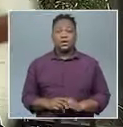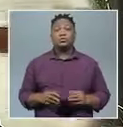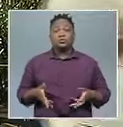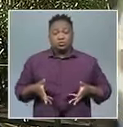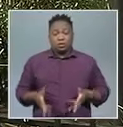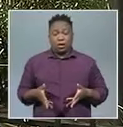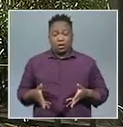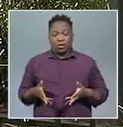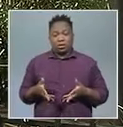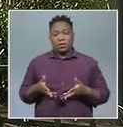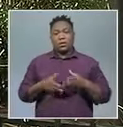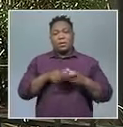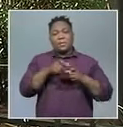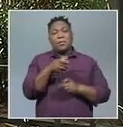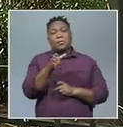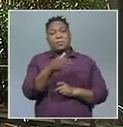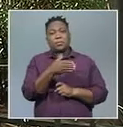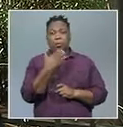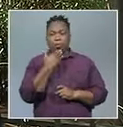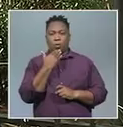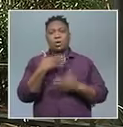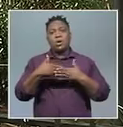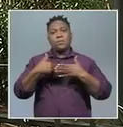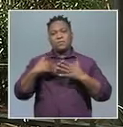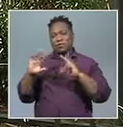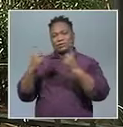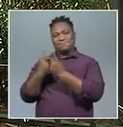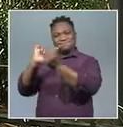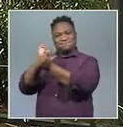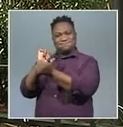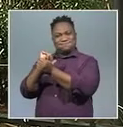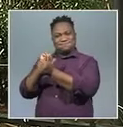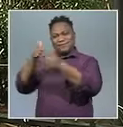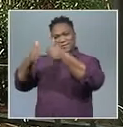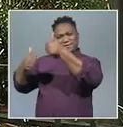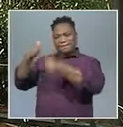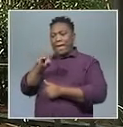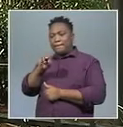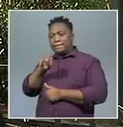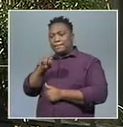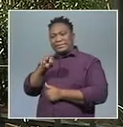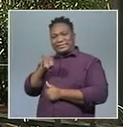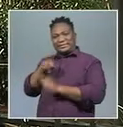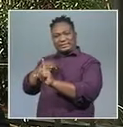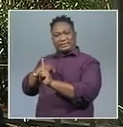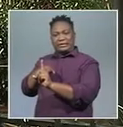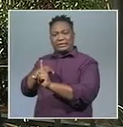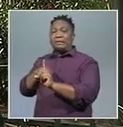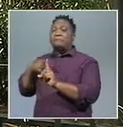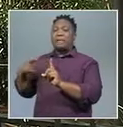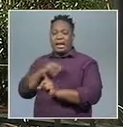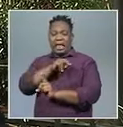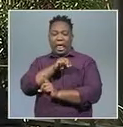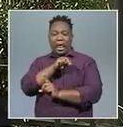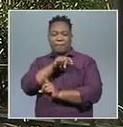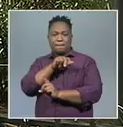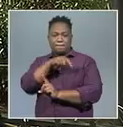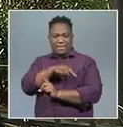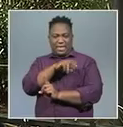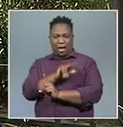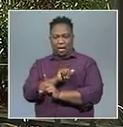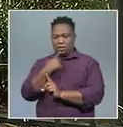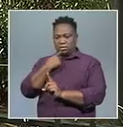court proceedings on Wednesday afternoon was former Correctional Services Commissioner Linda M.T., but the state prosecutor said during